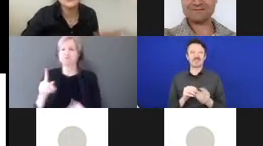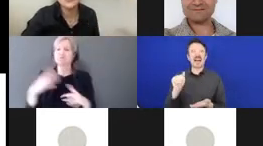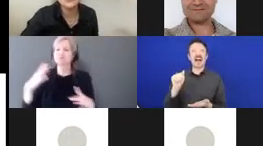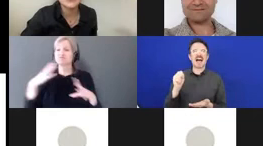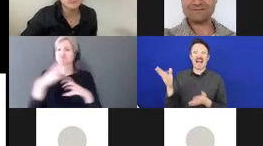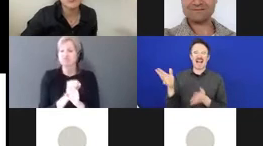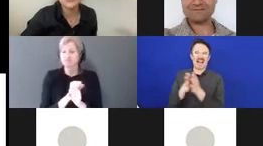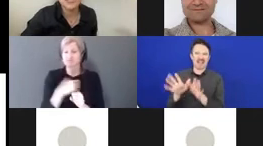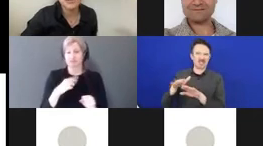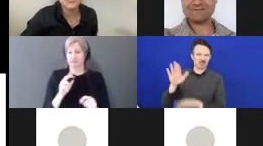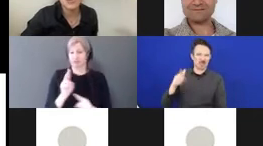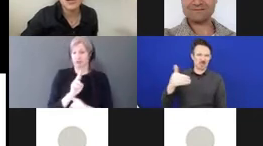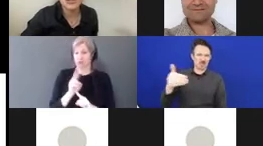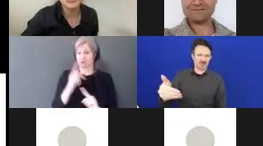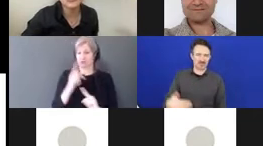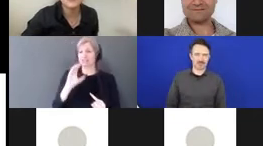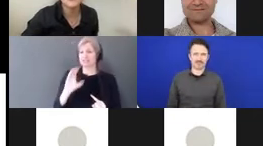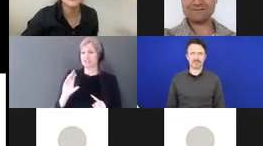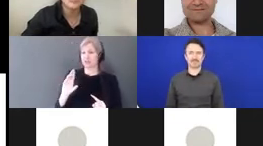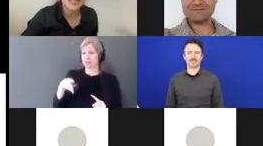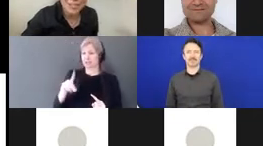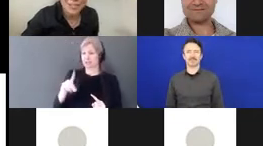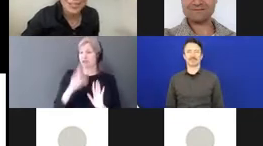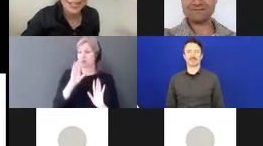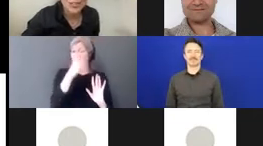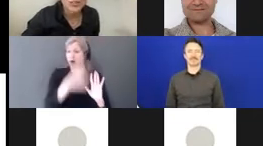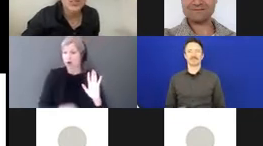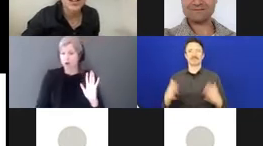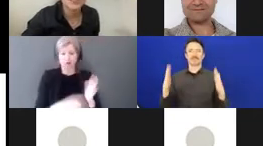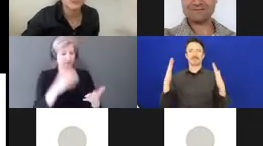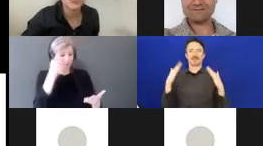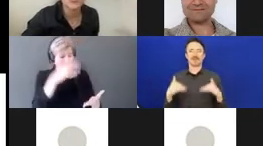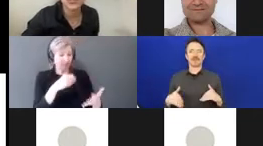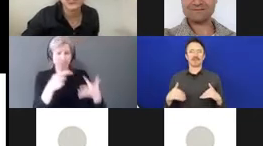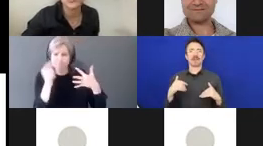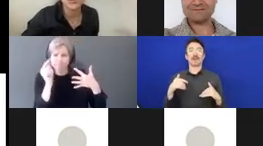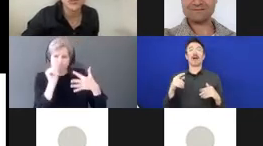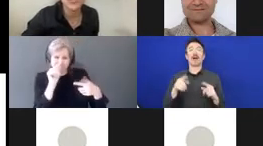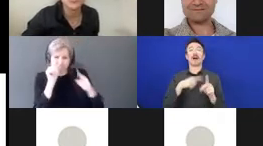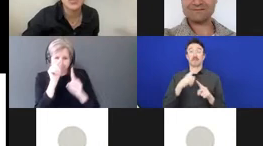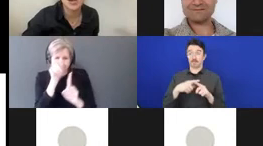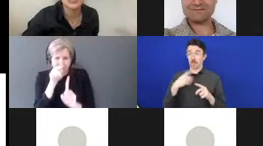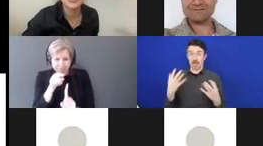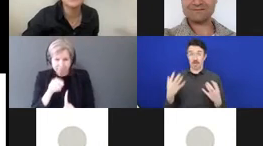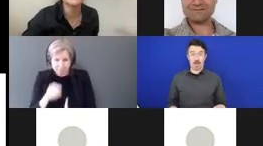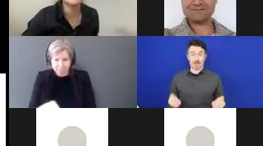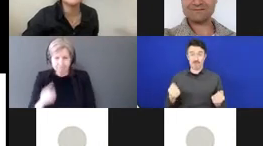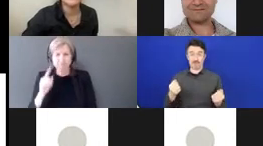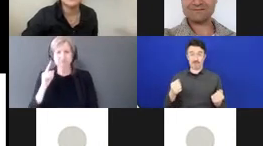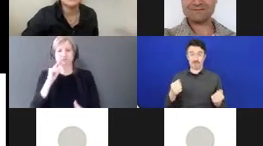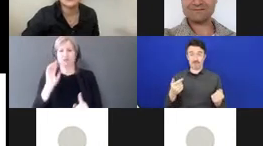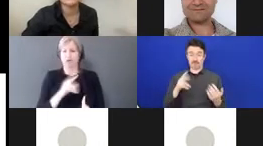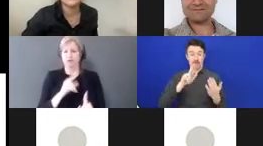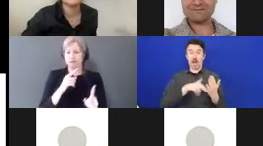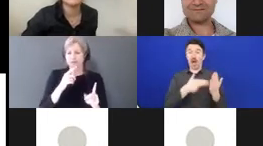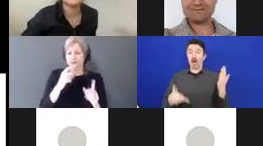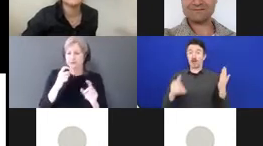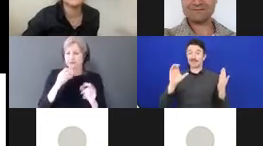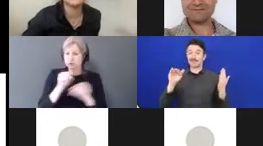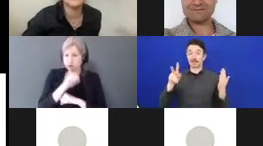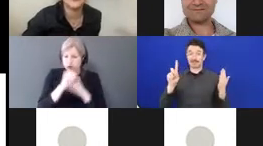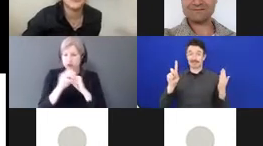used all the CRPD articles and the indicators for structure, process, and outcomes as outlined